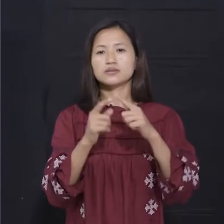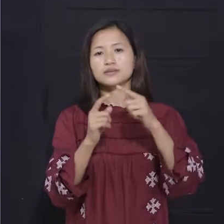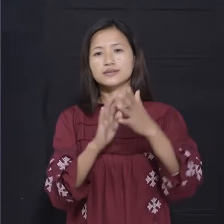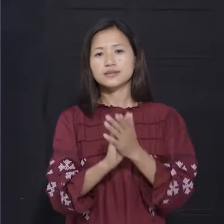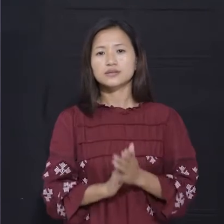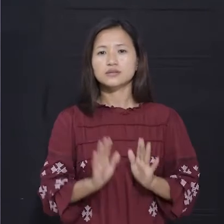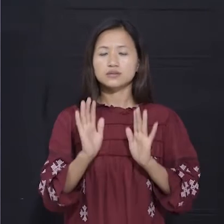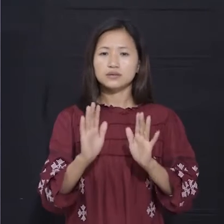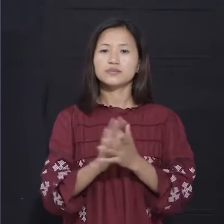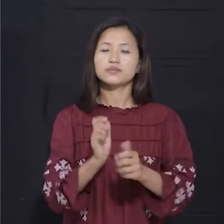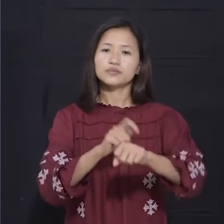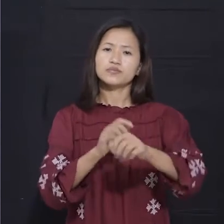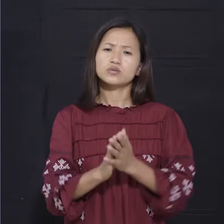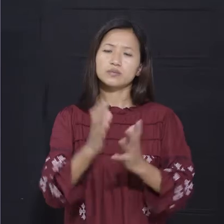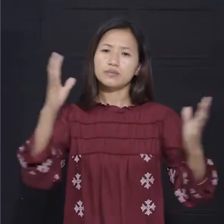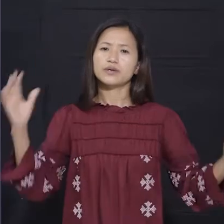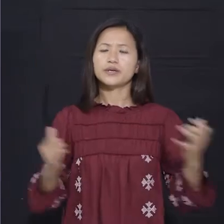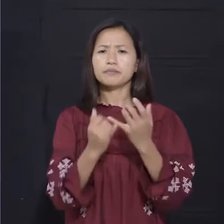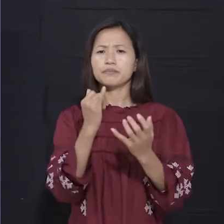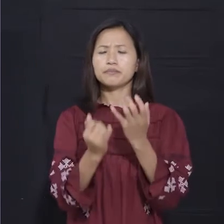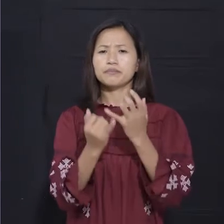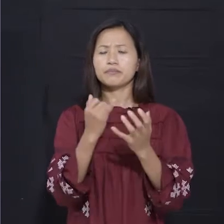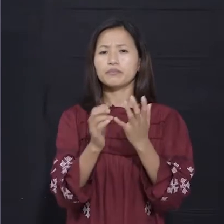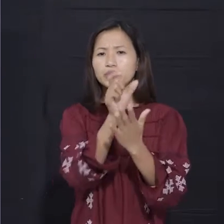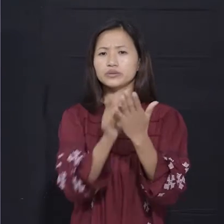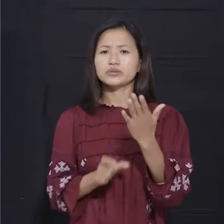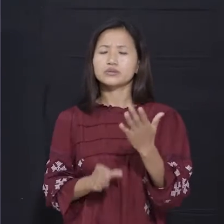times, and they wrote so many poetry, they wrote so many